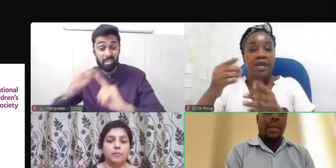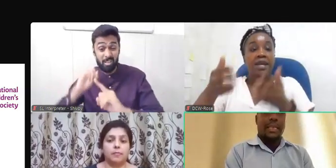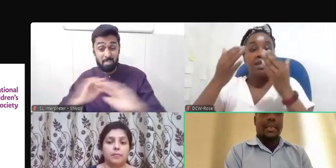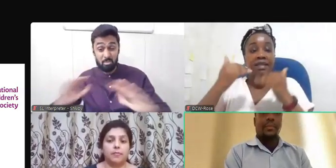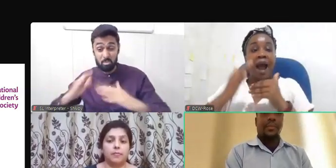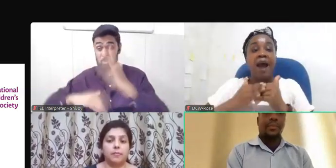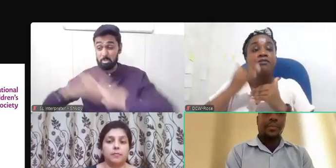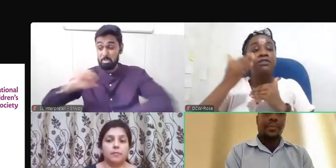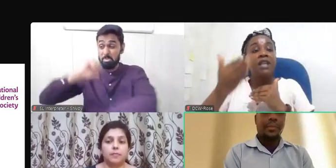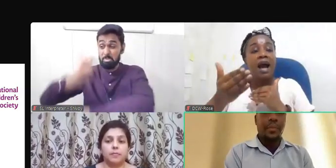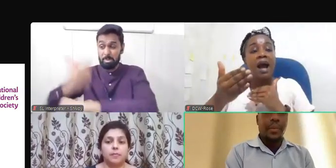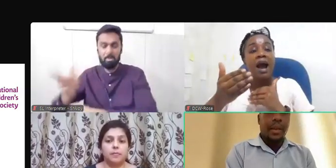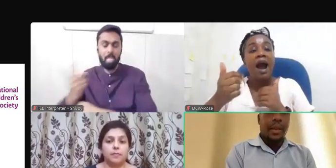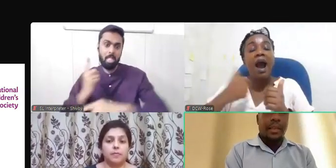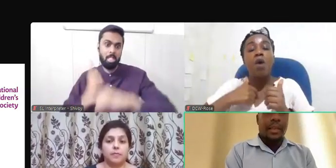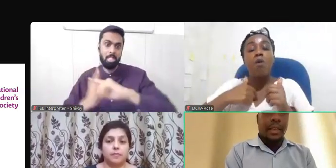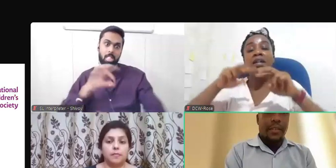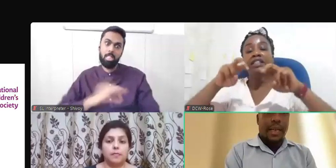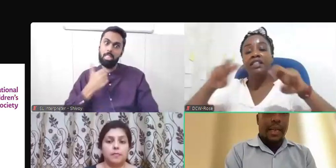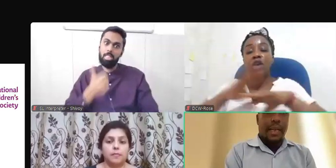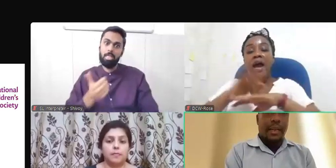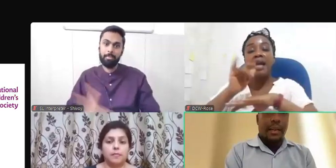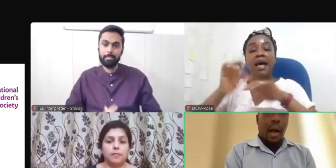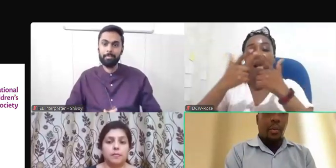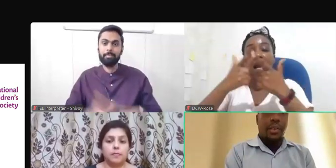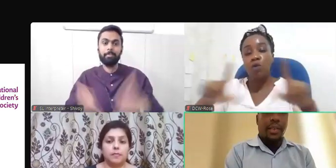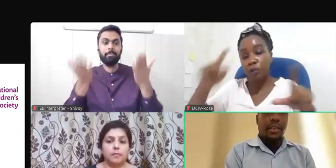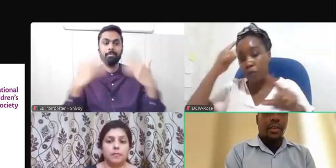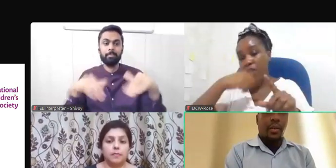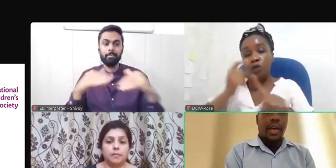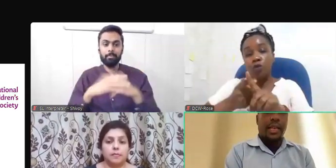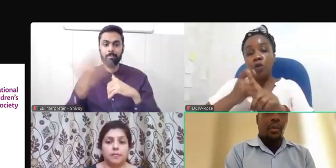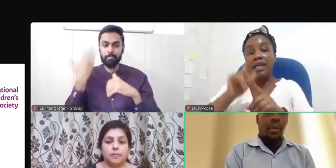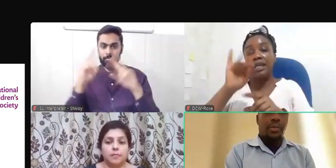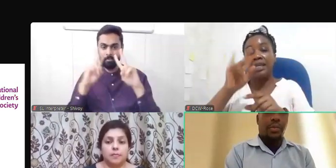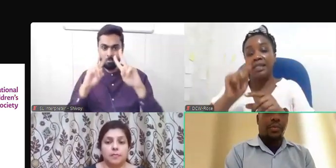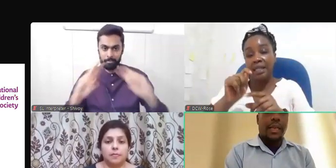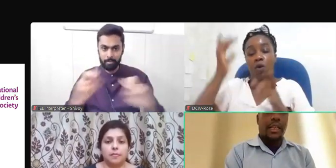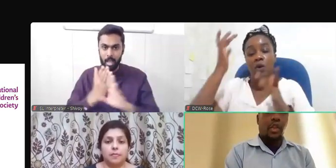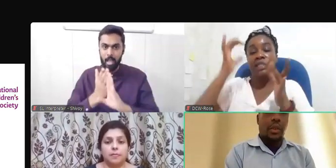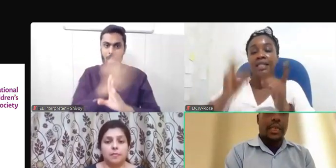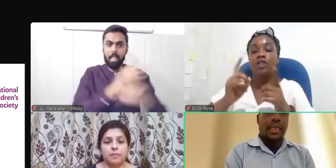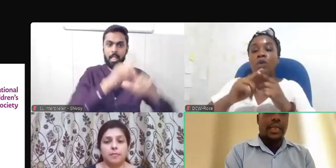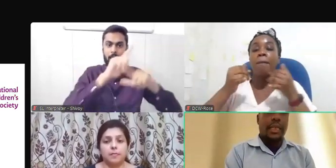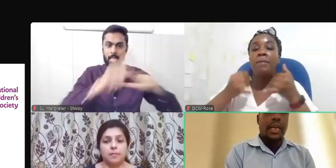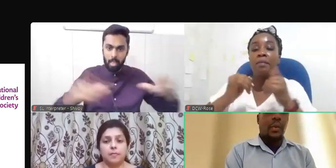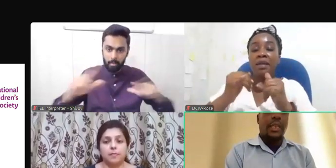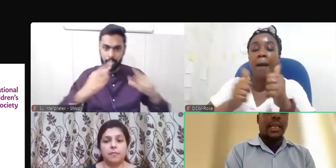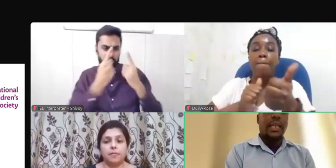big plus. Then after our research on the early language profiling